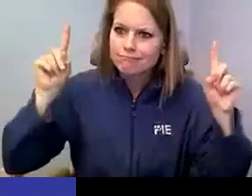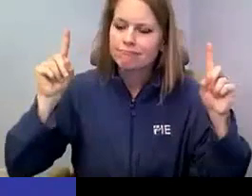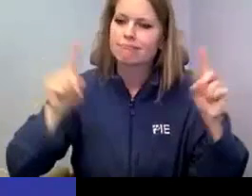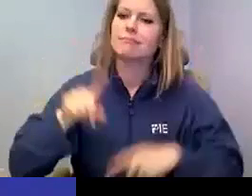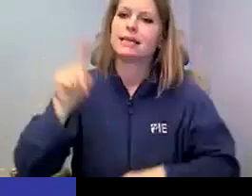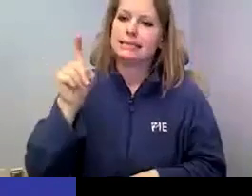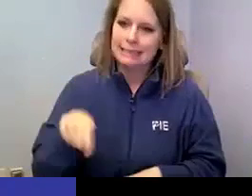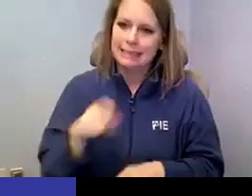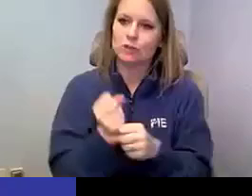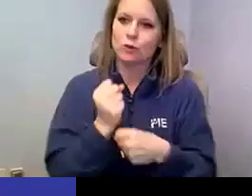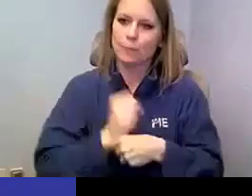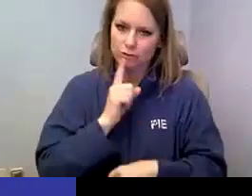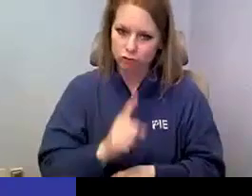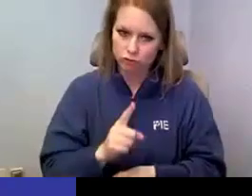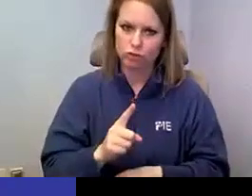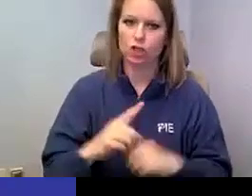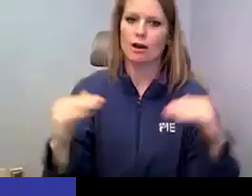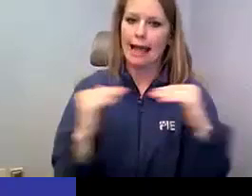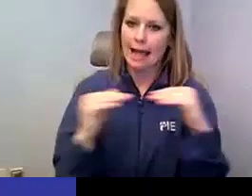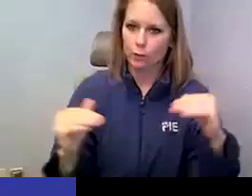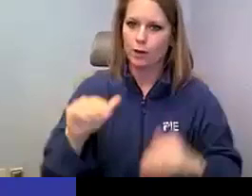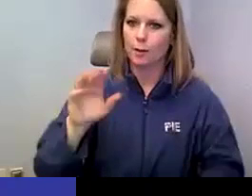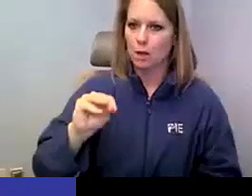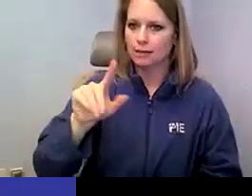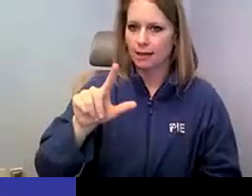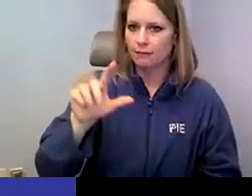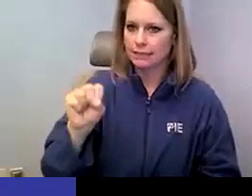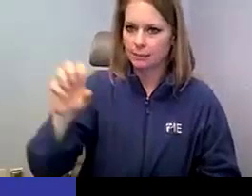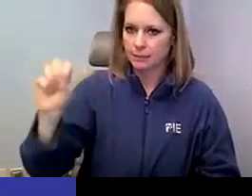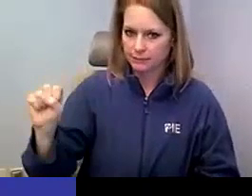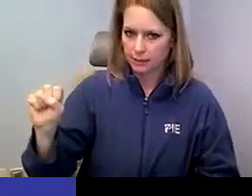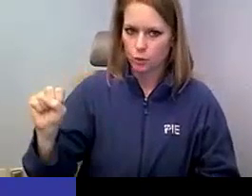equitable multi-level systems of support.